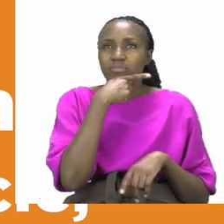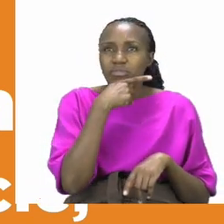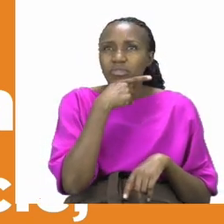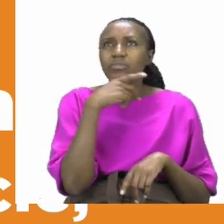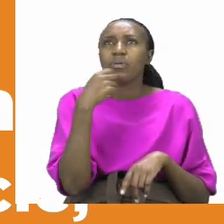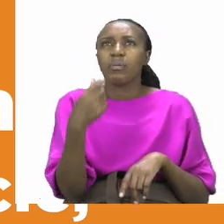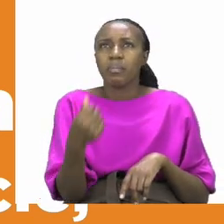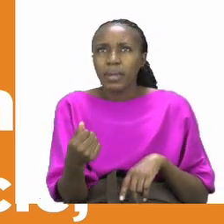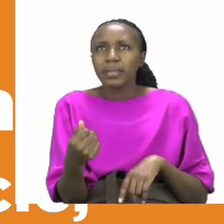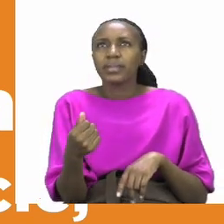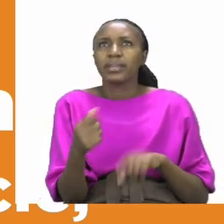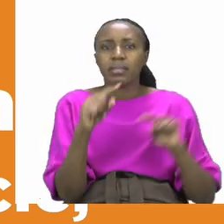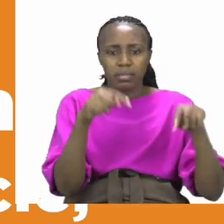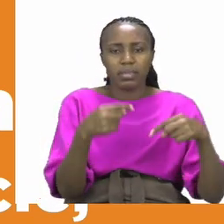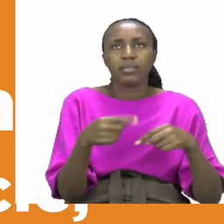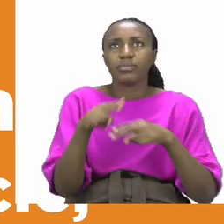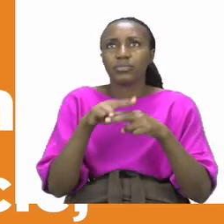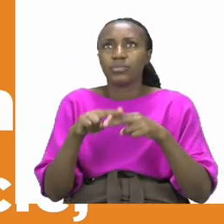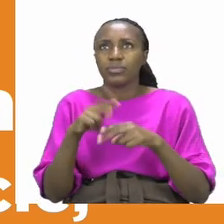money.